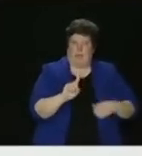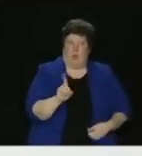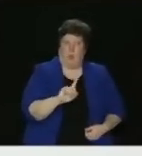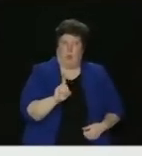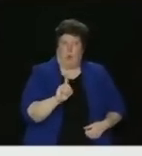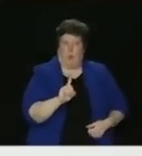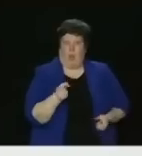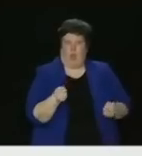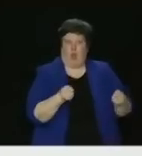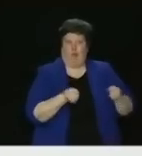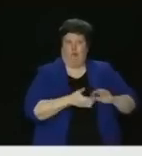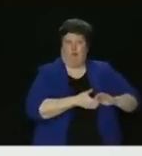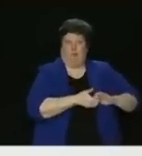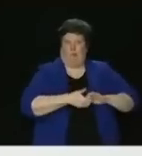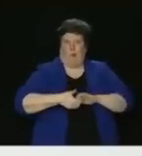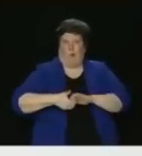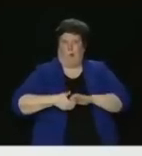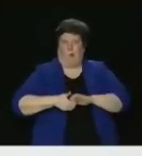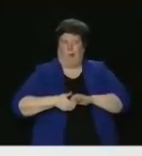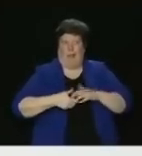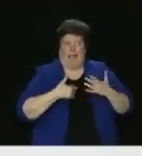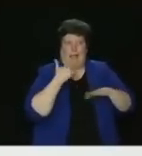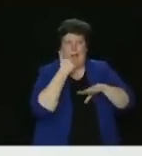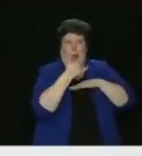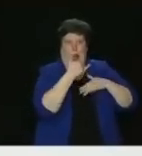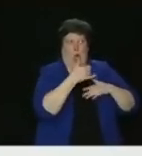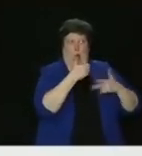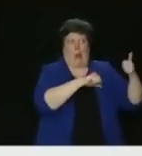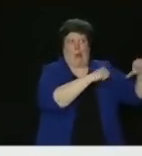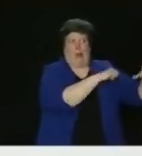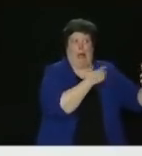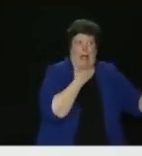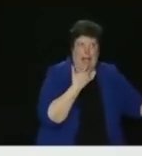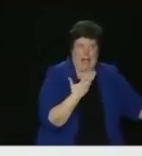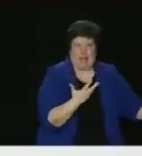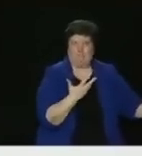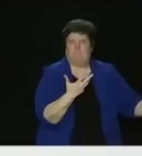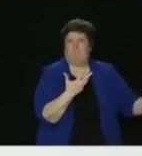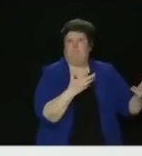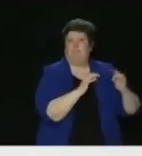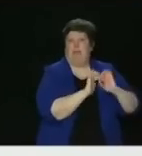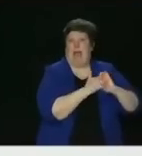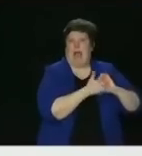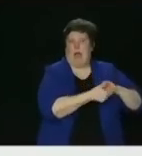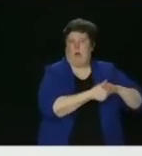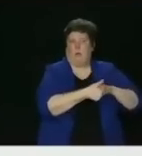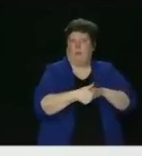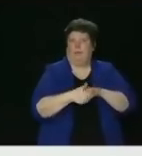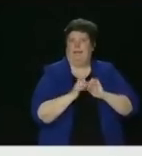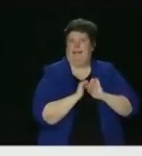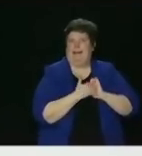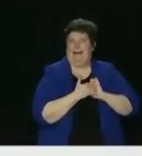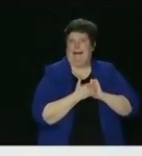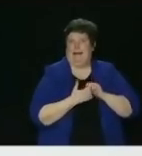actually show up to bring out, to move these large rigs.